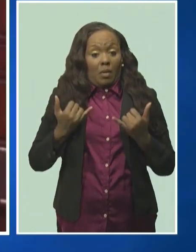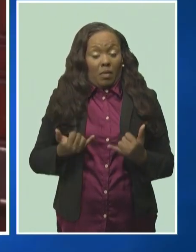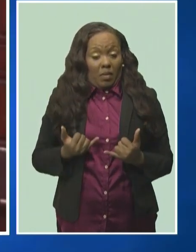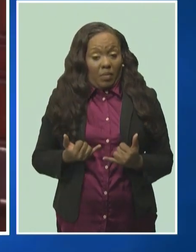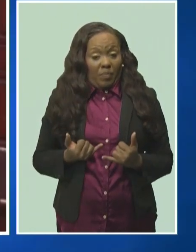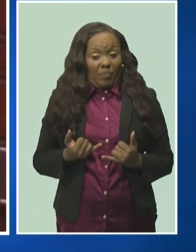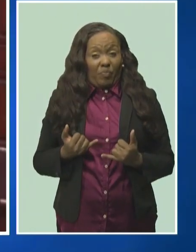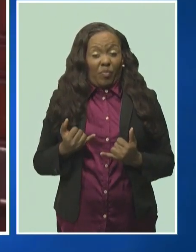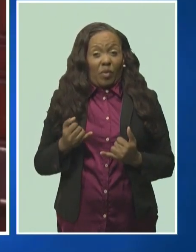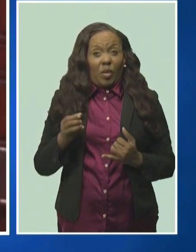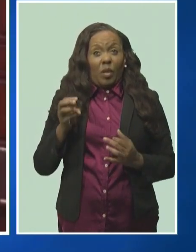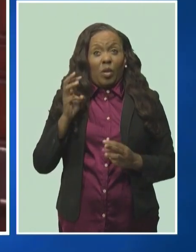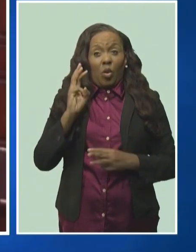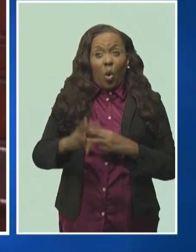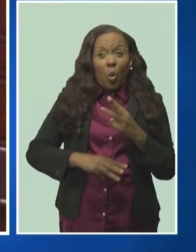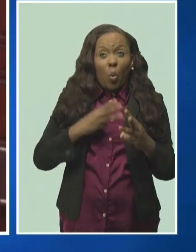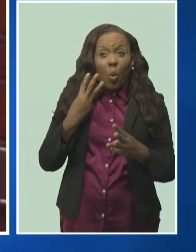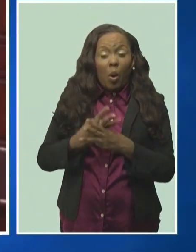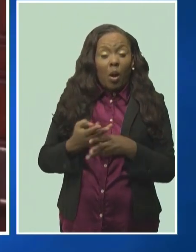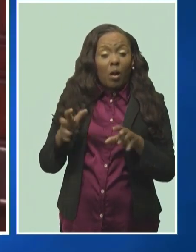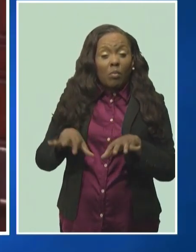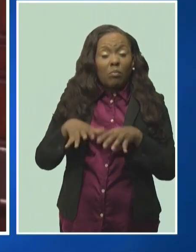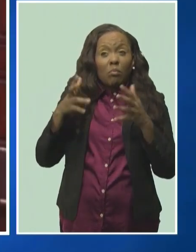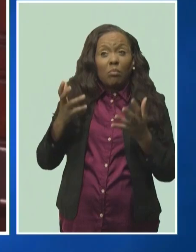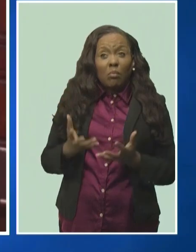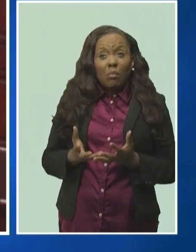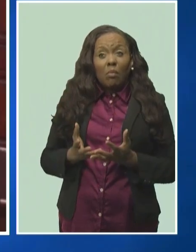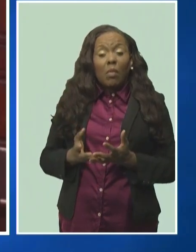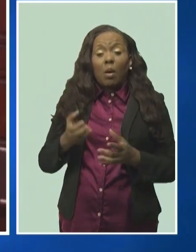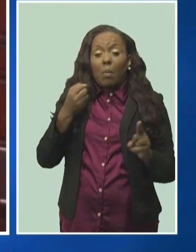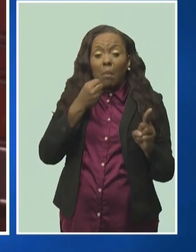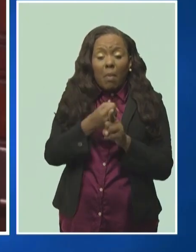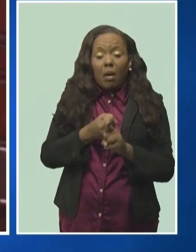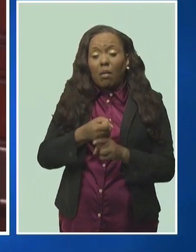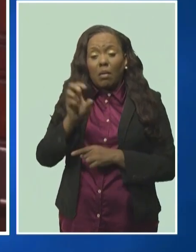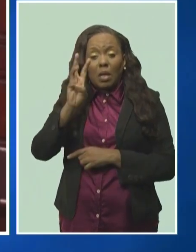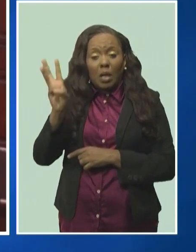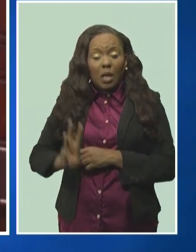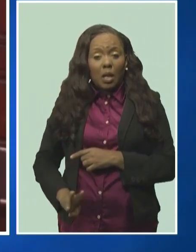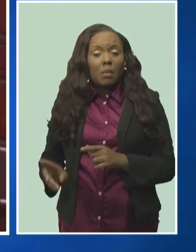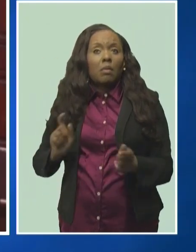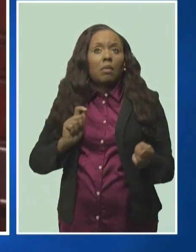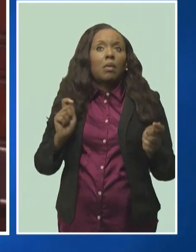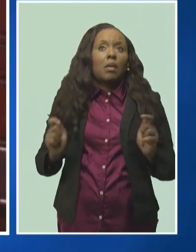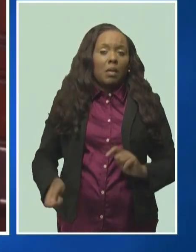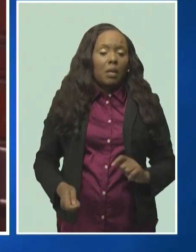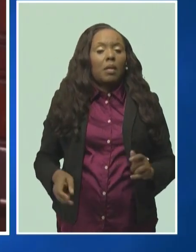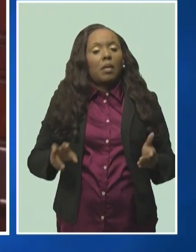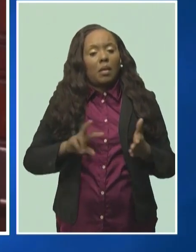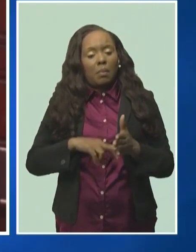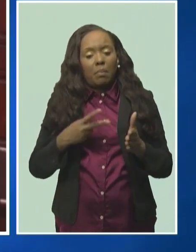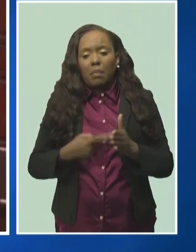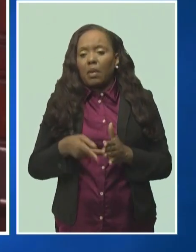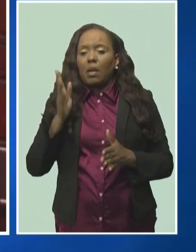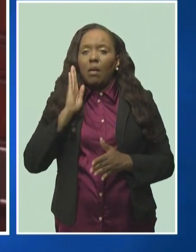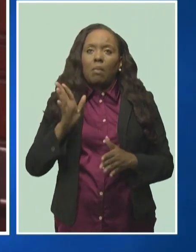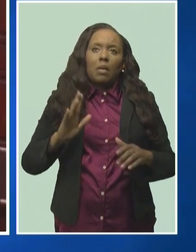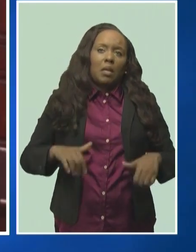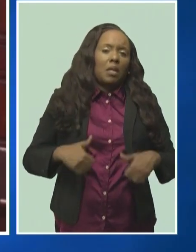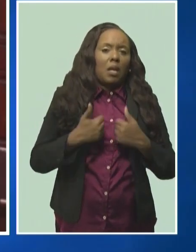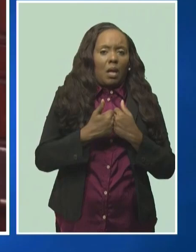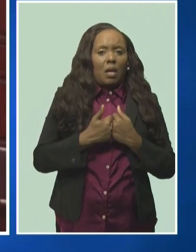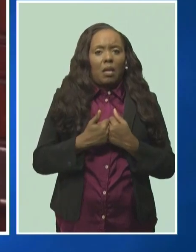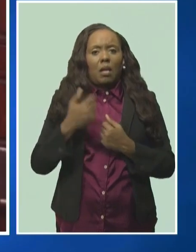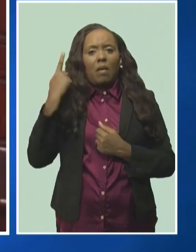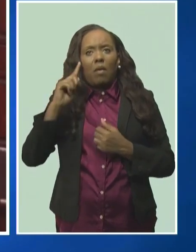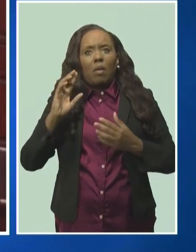in due to the climate crisis we are facing is going to make it extremely challenging for us